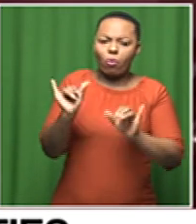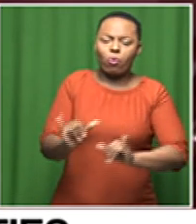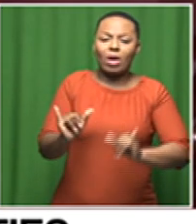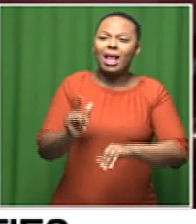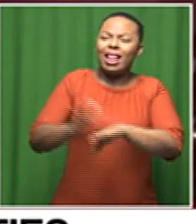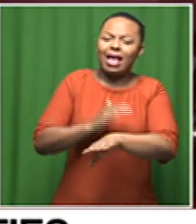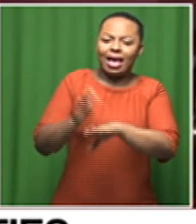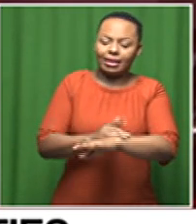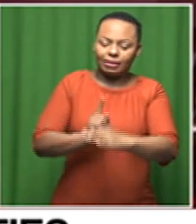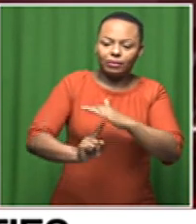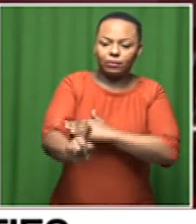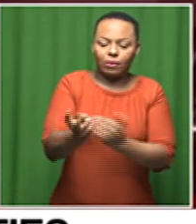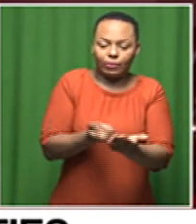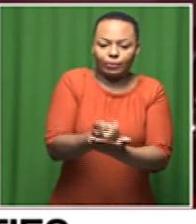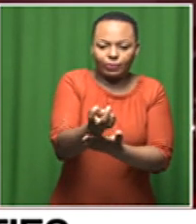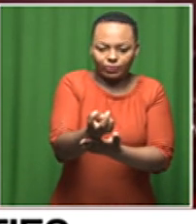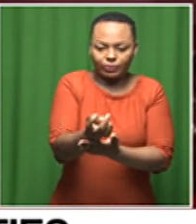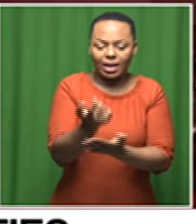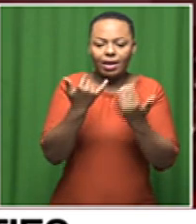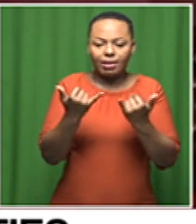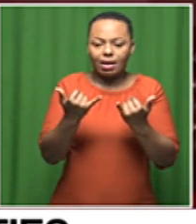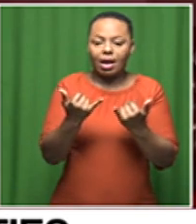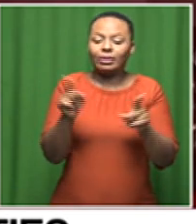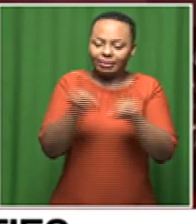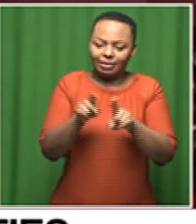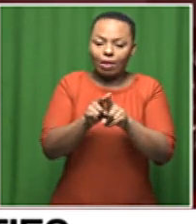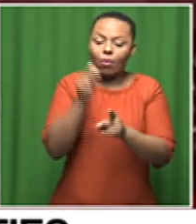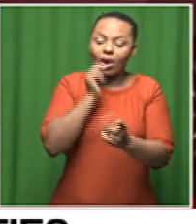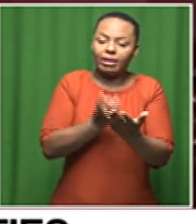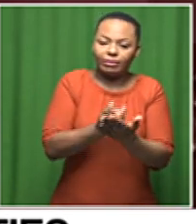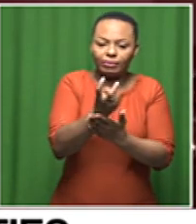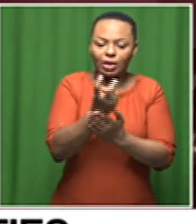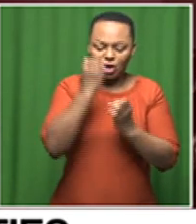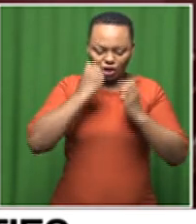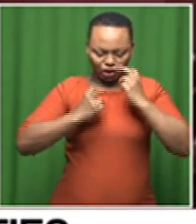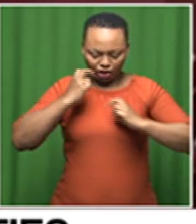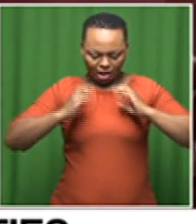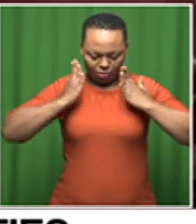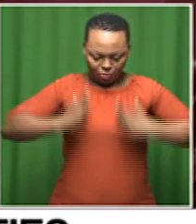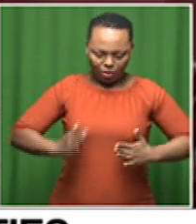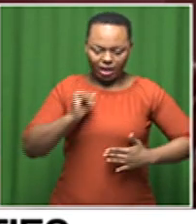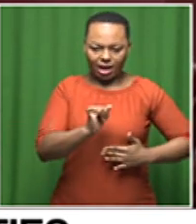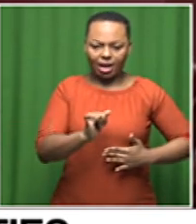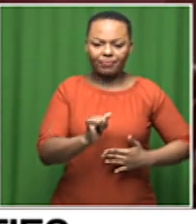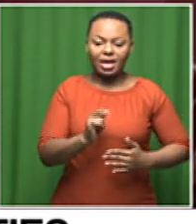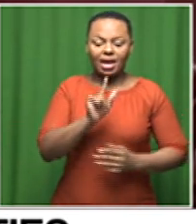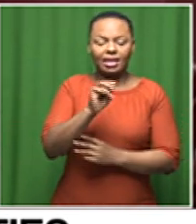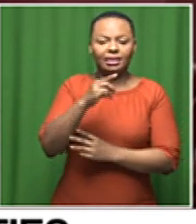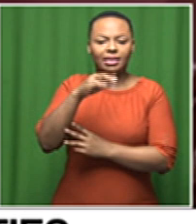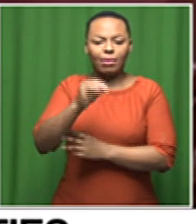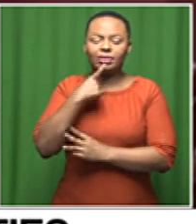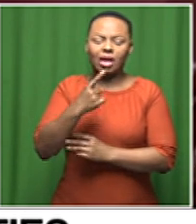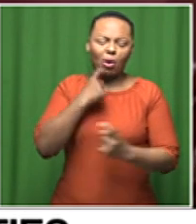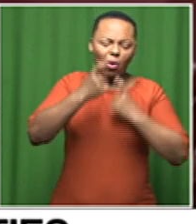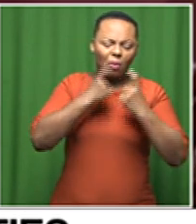x-rays. And to their surprise, they were not attended to and had to wait a while up until Lethabo complained of pain